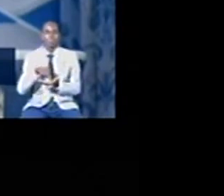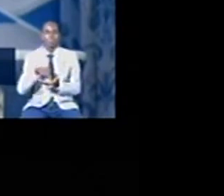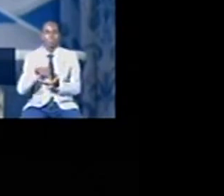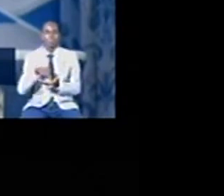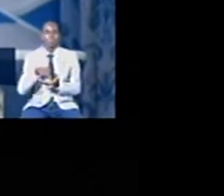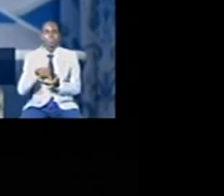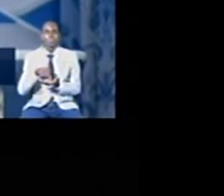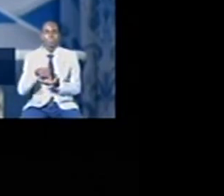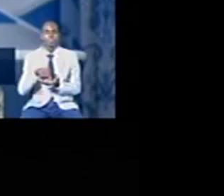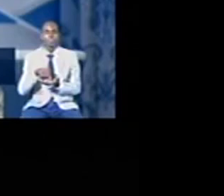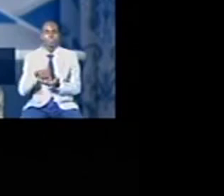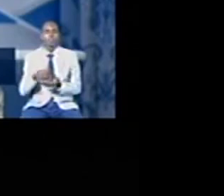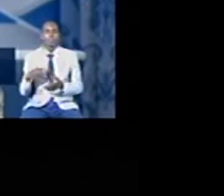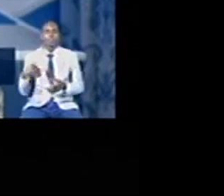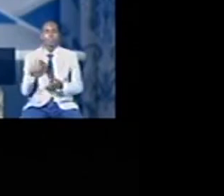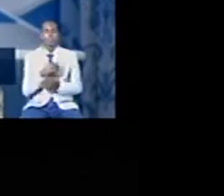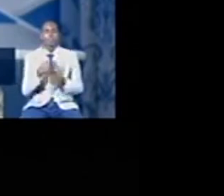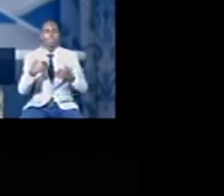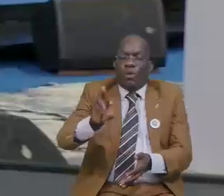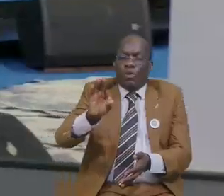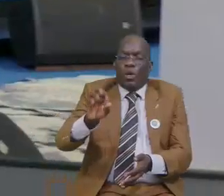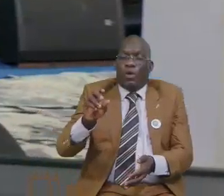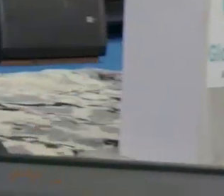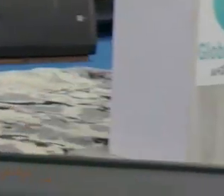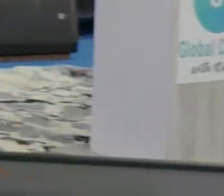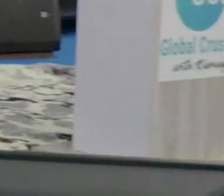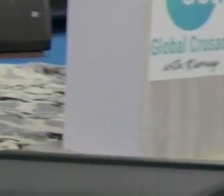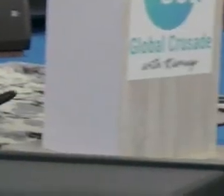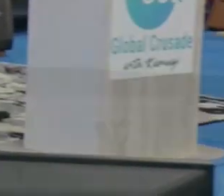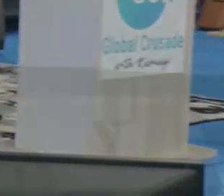We have listened to something.